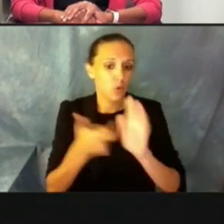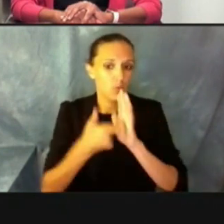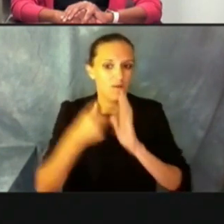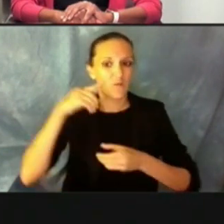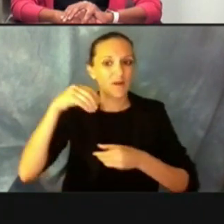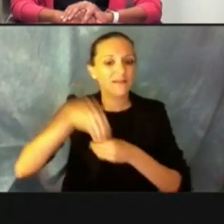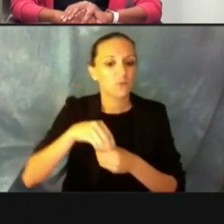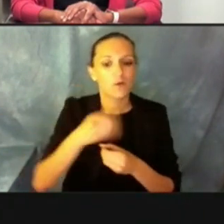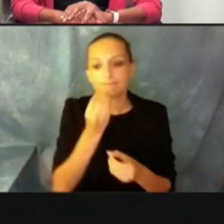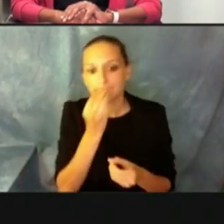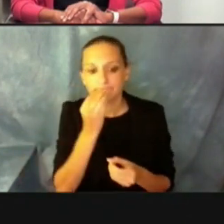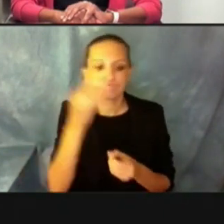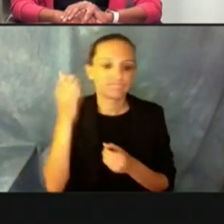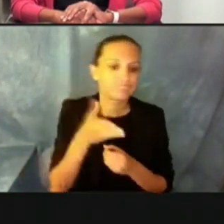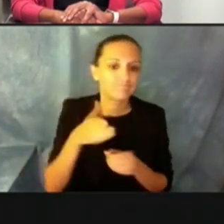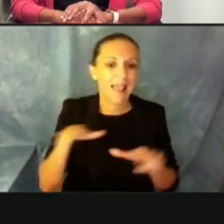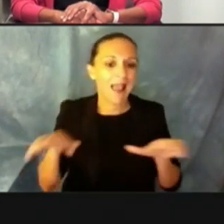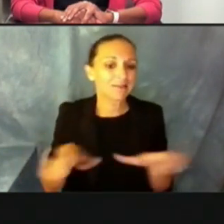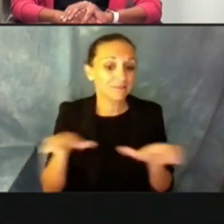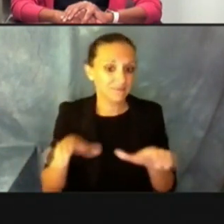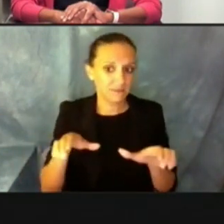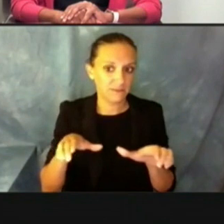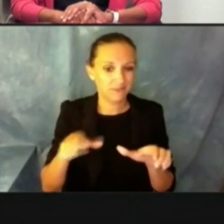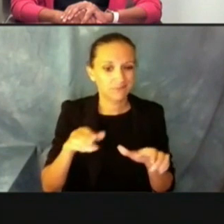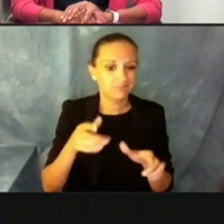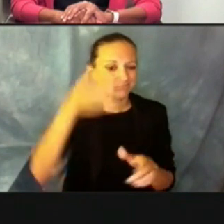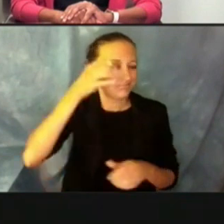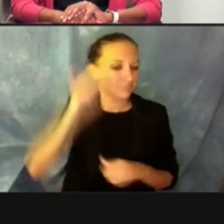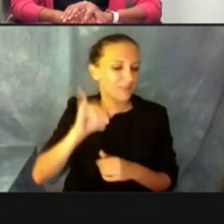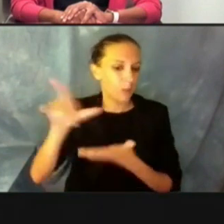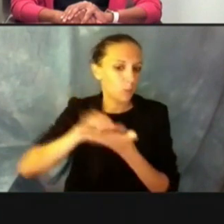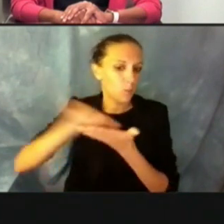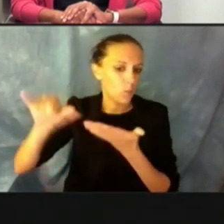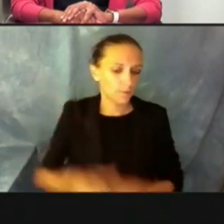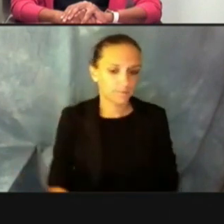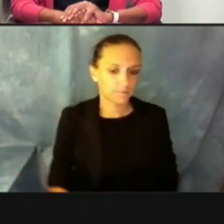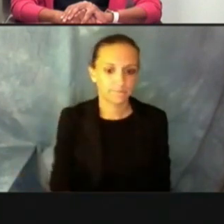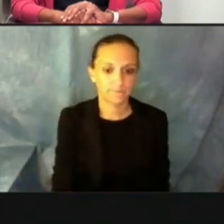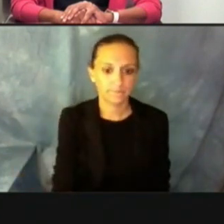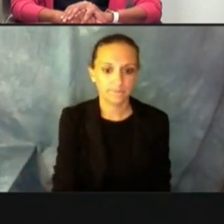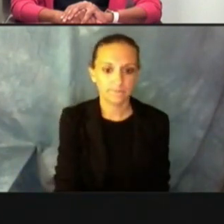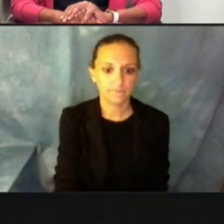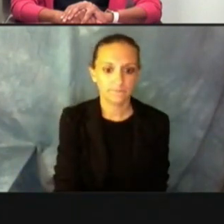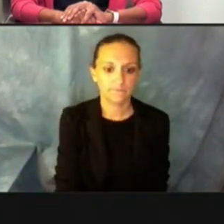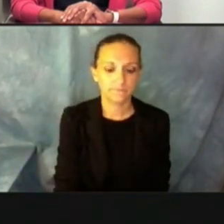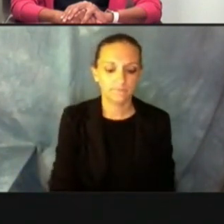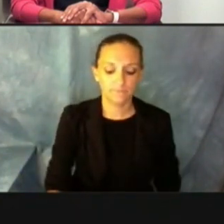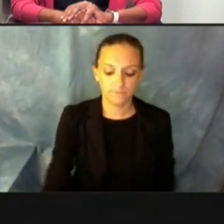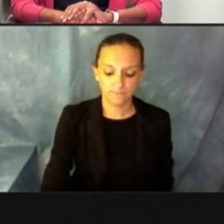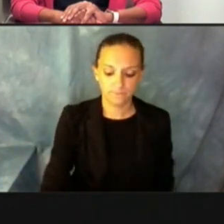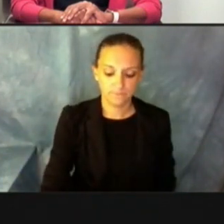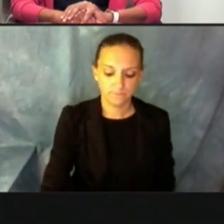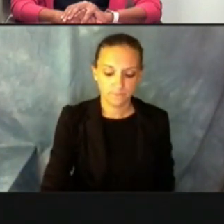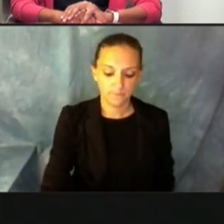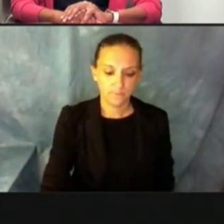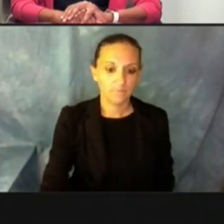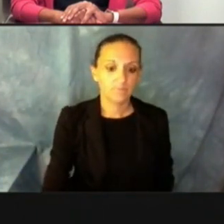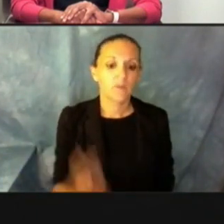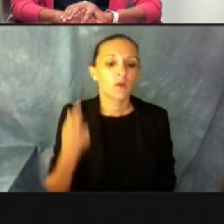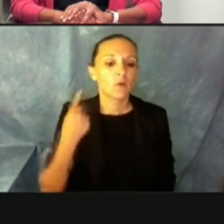dining / activities a la New York? We're looking